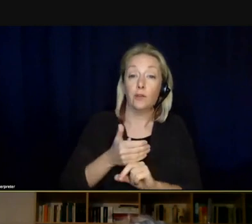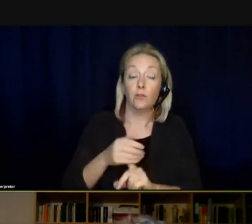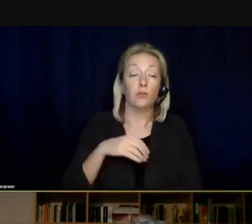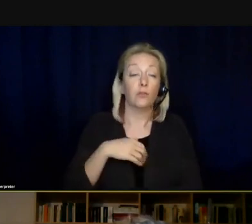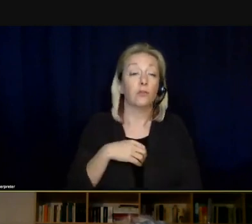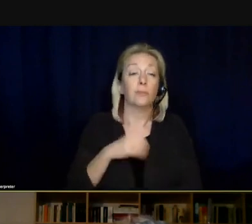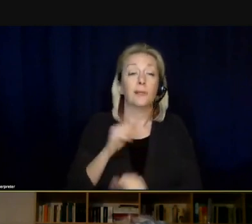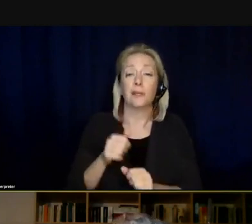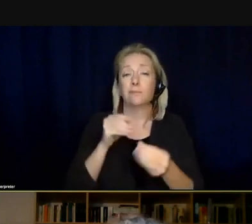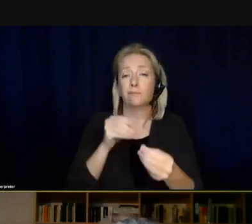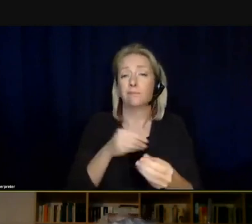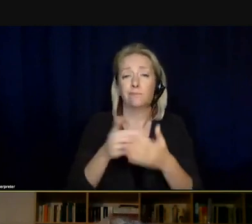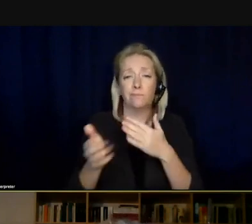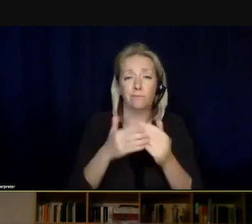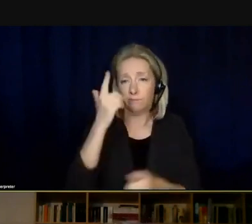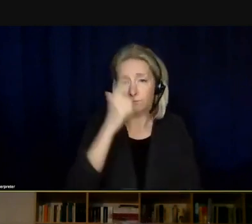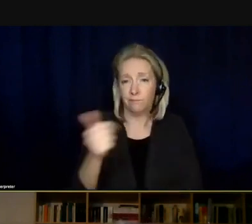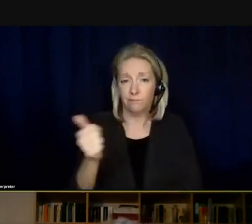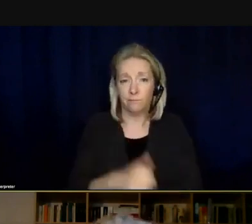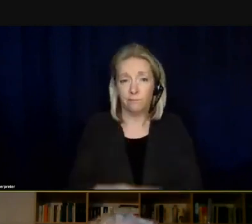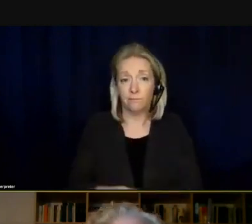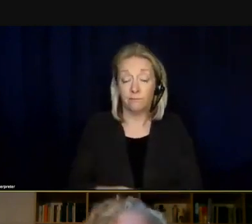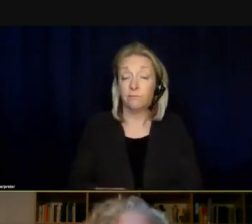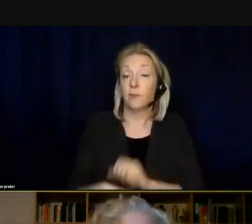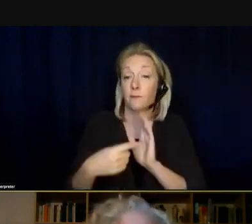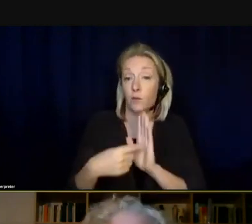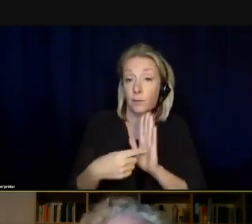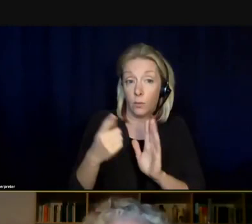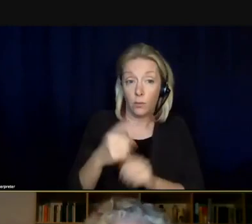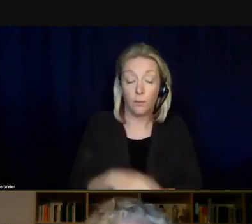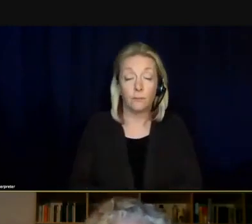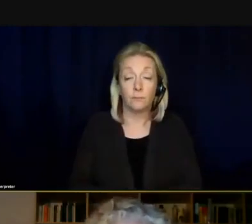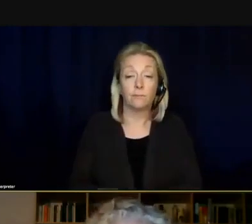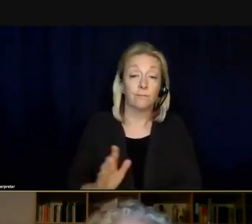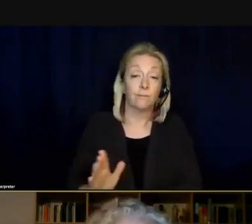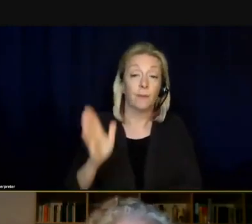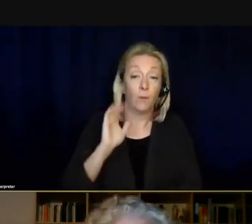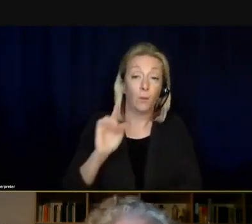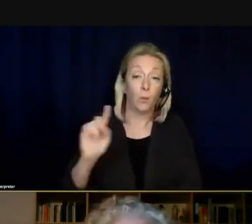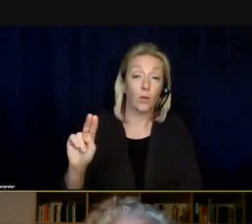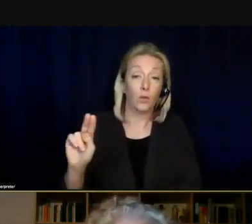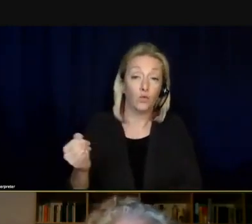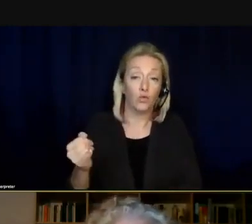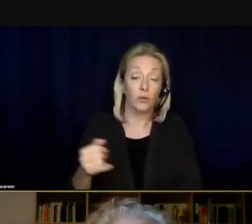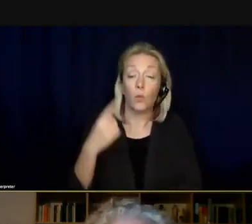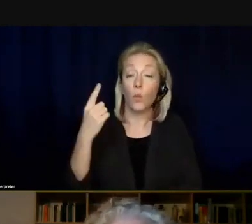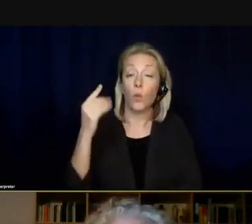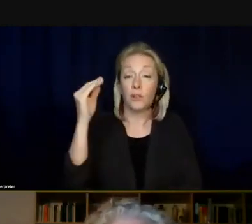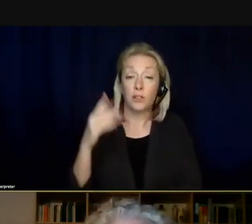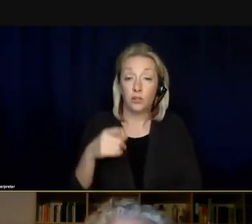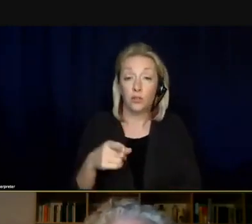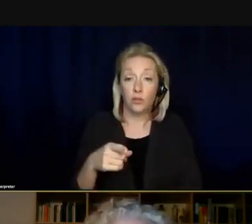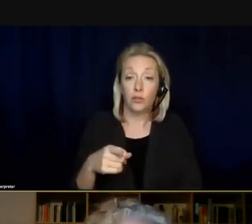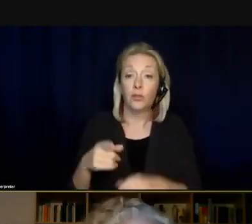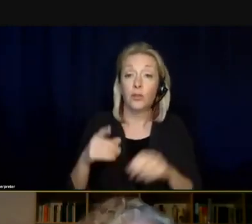any information you want. For example, when we were up in New Jersey, one of the teachers teaches